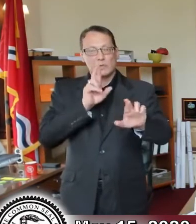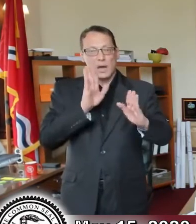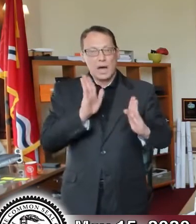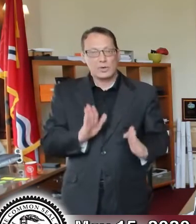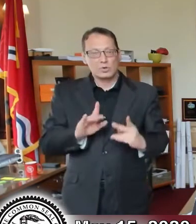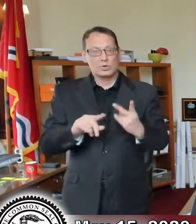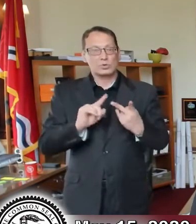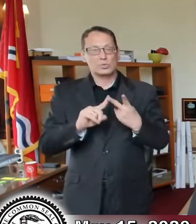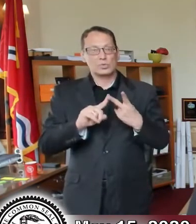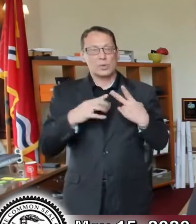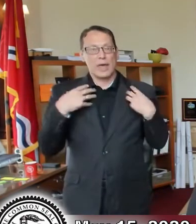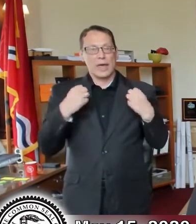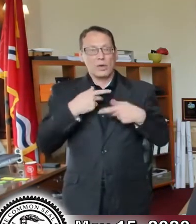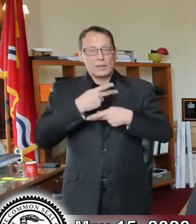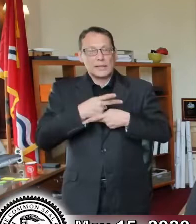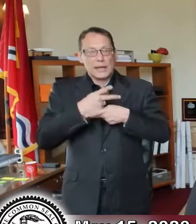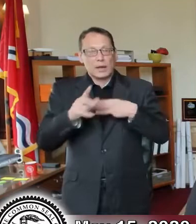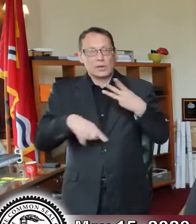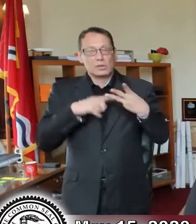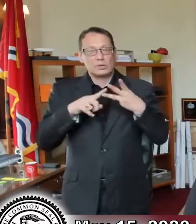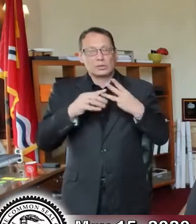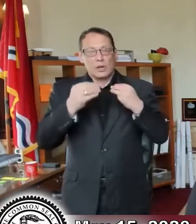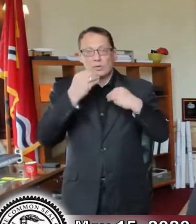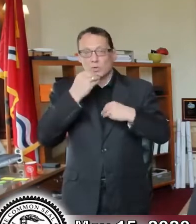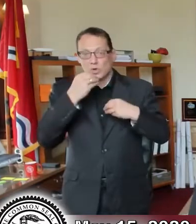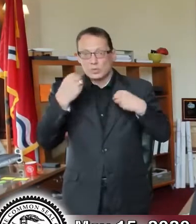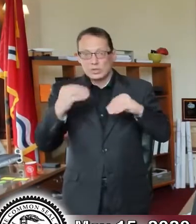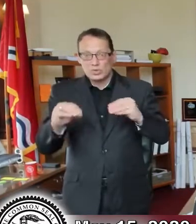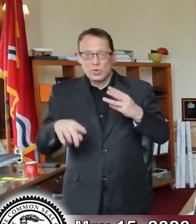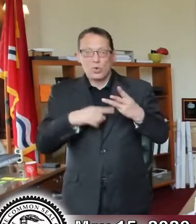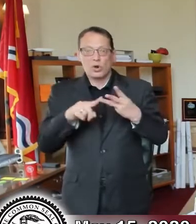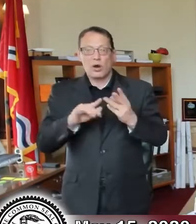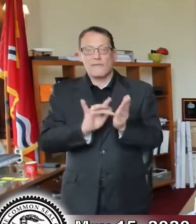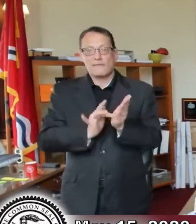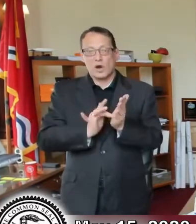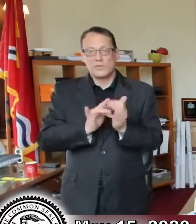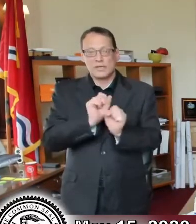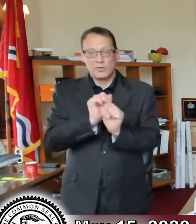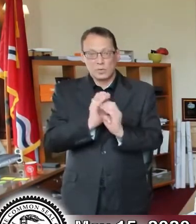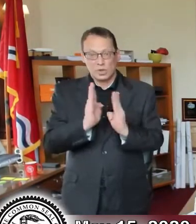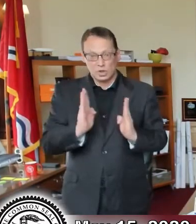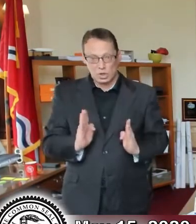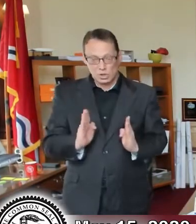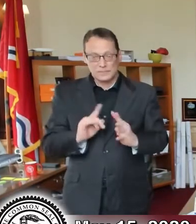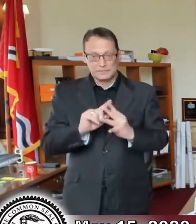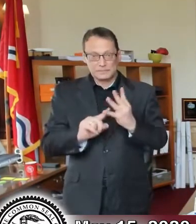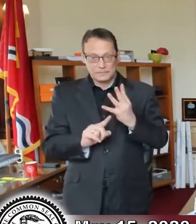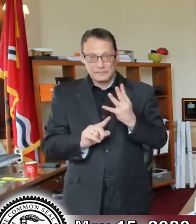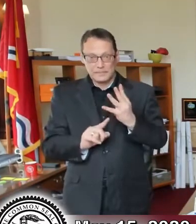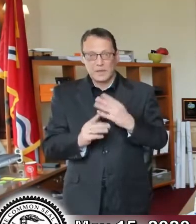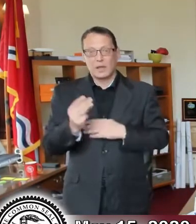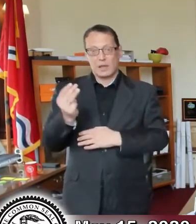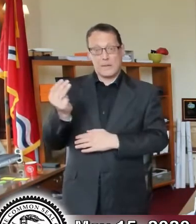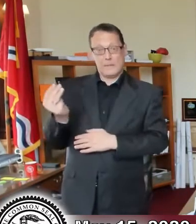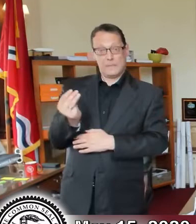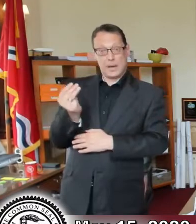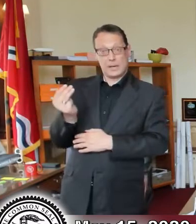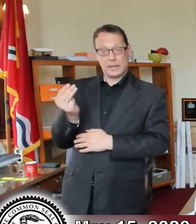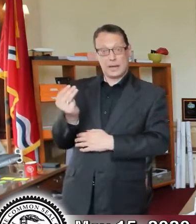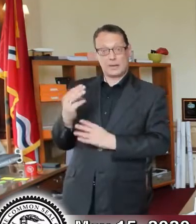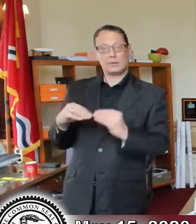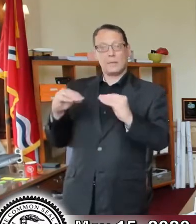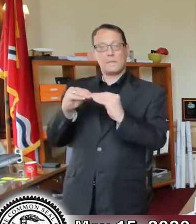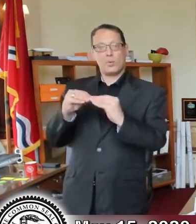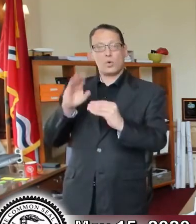healthcare workers, and grocery store and pharmacy workers. And so on Monday, more will